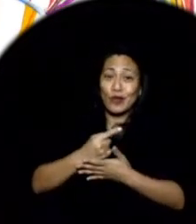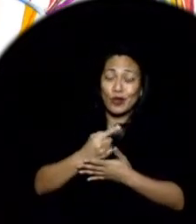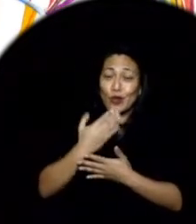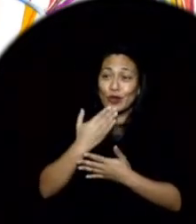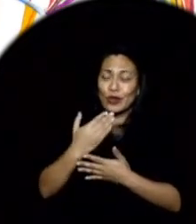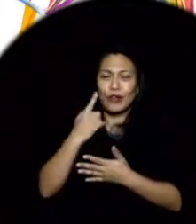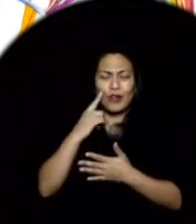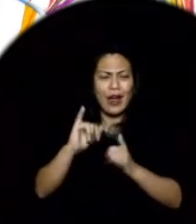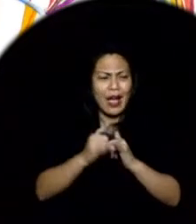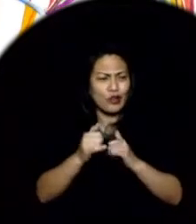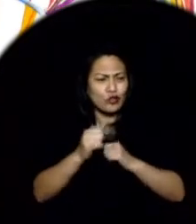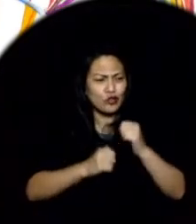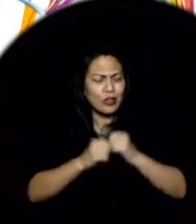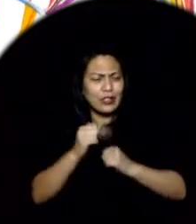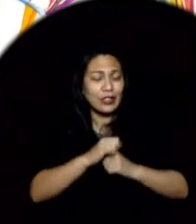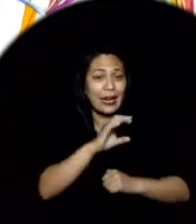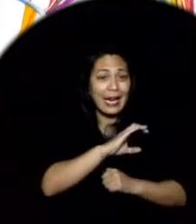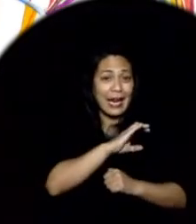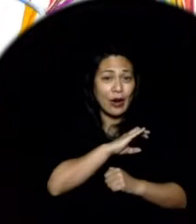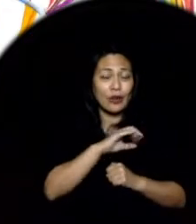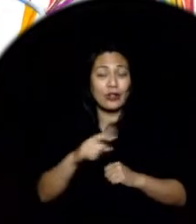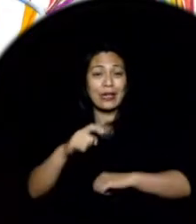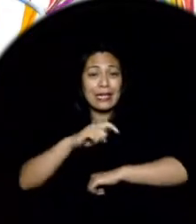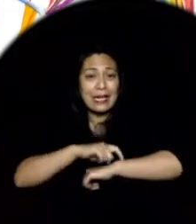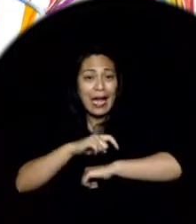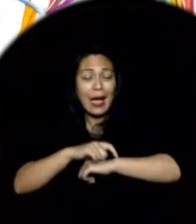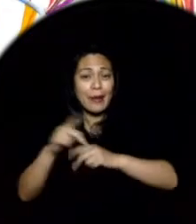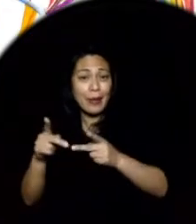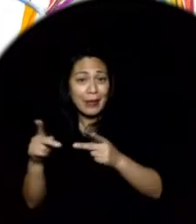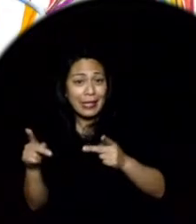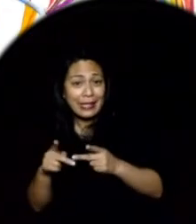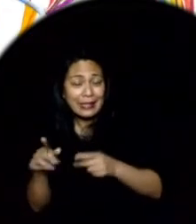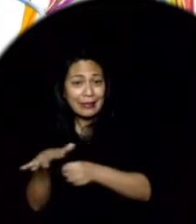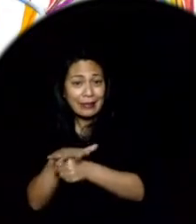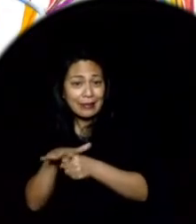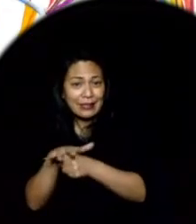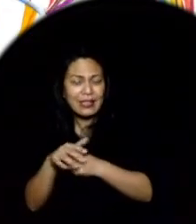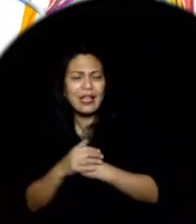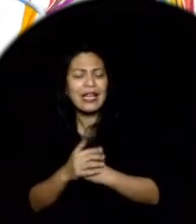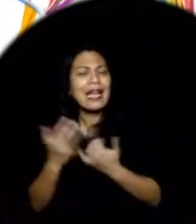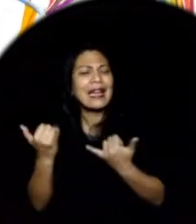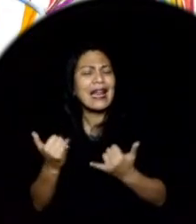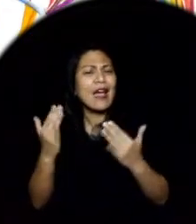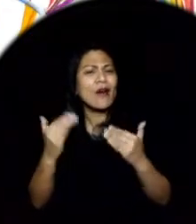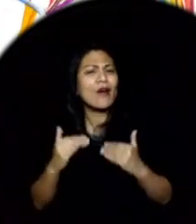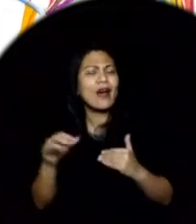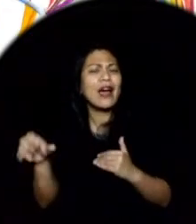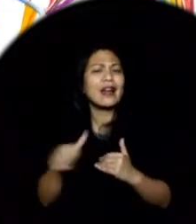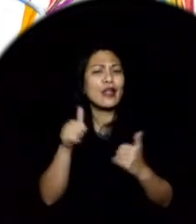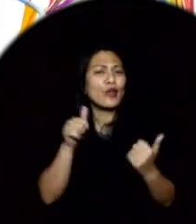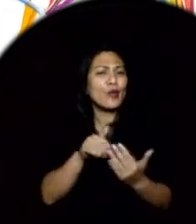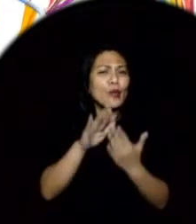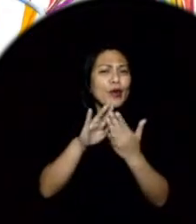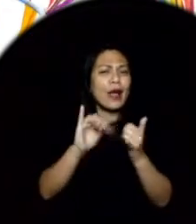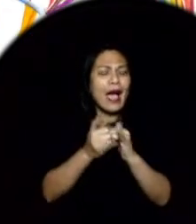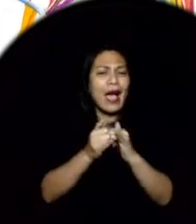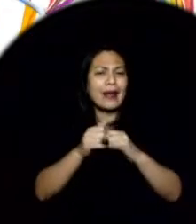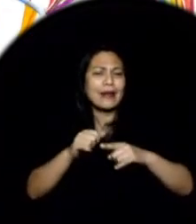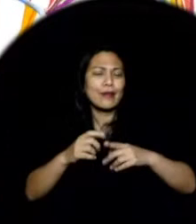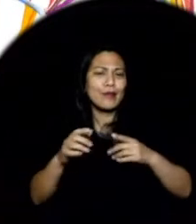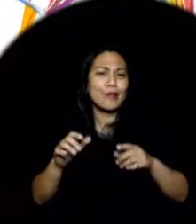on how to structure the character, time, and place of a story, let's check out another way we can exercise